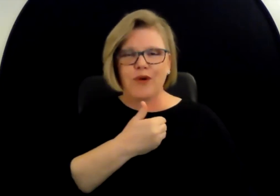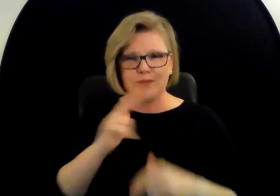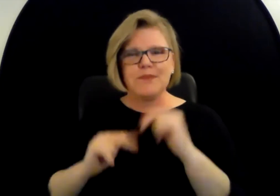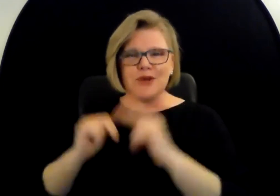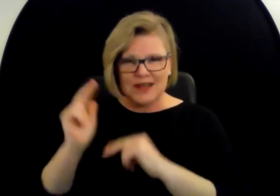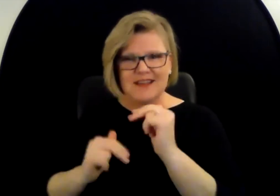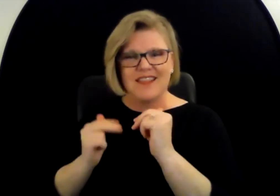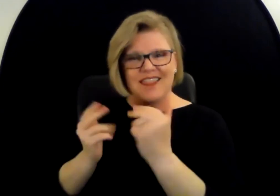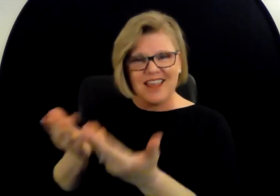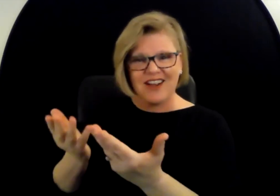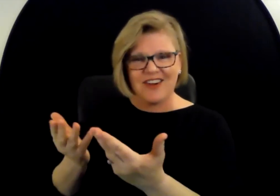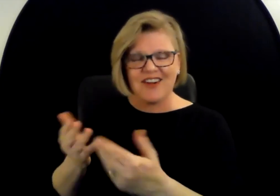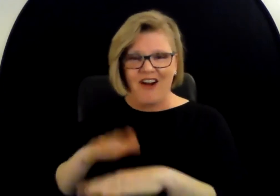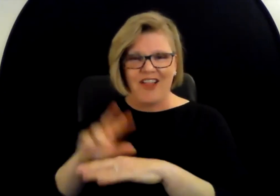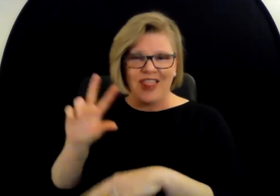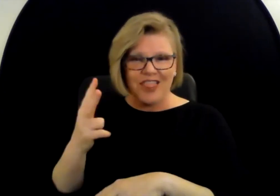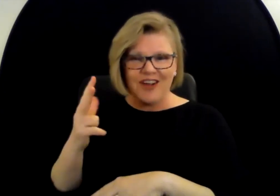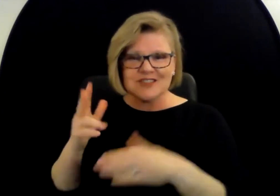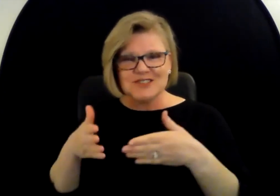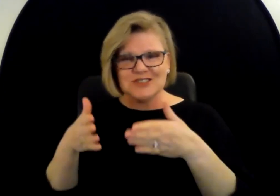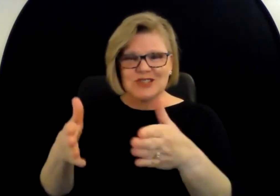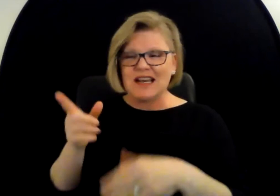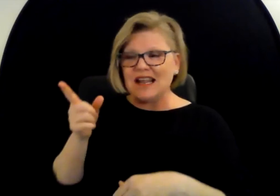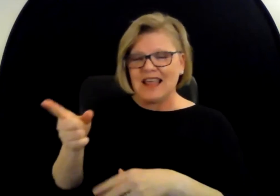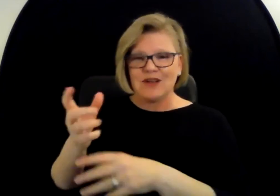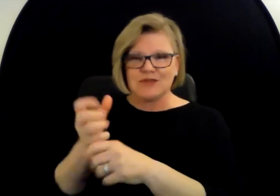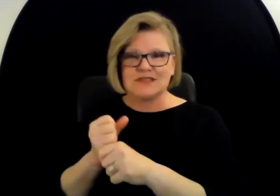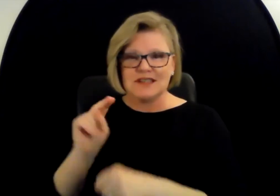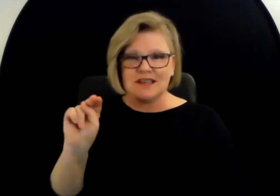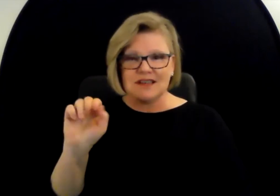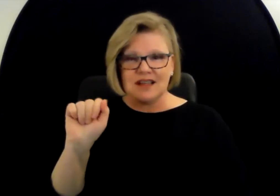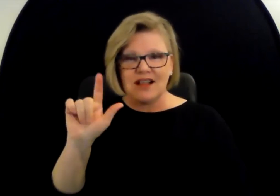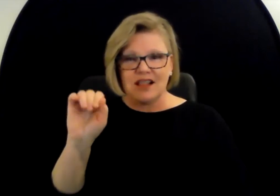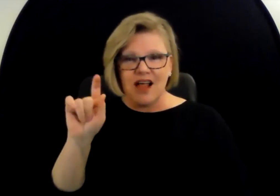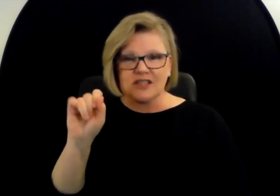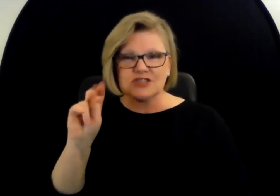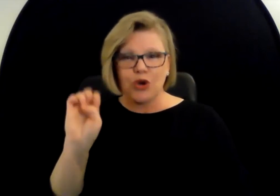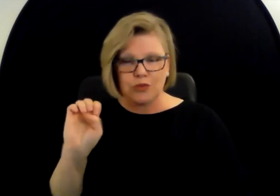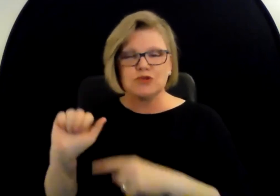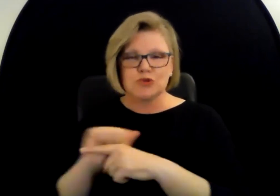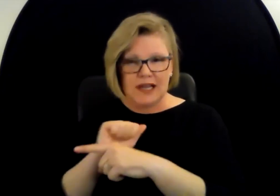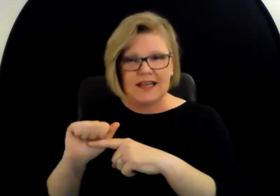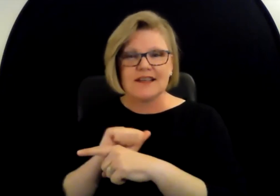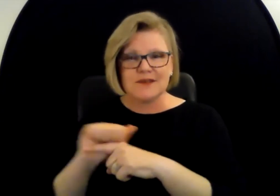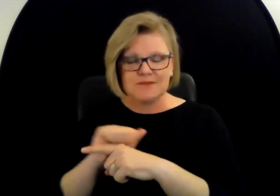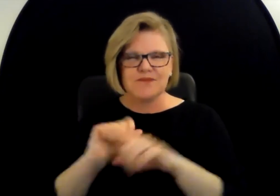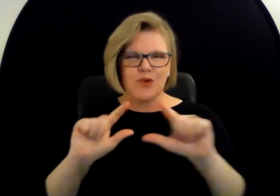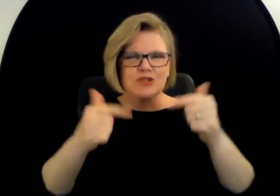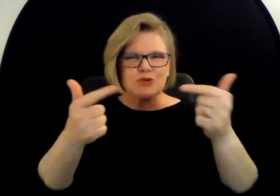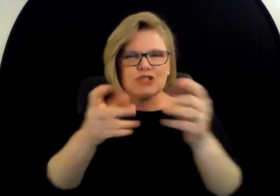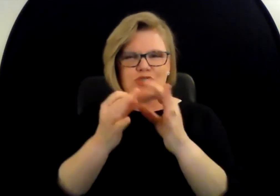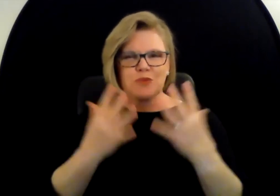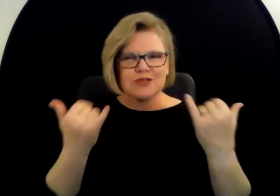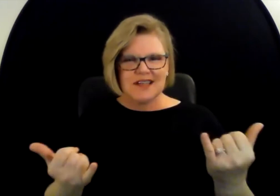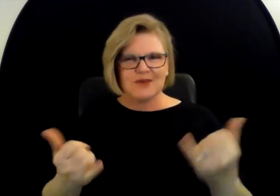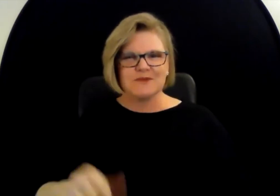actual building right here on 3rd Street, and they receive naloxone training. Naloxone, for those that aren't familiar